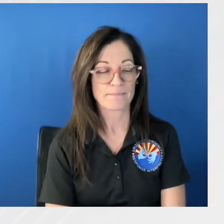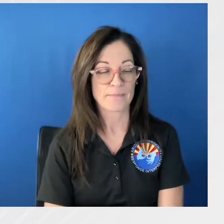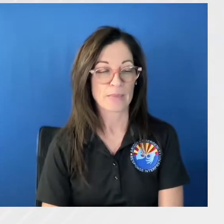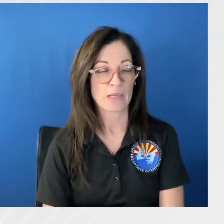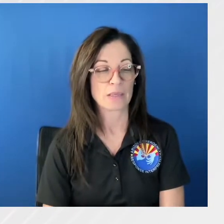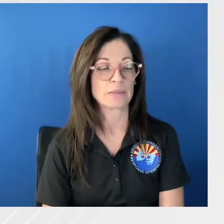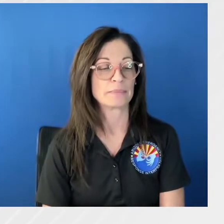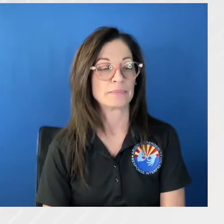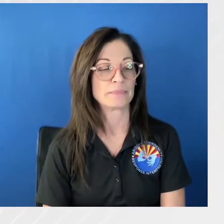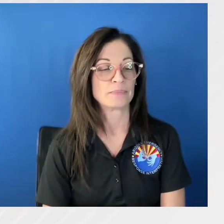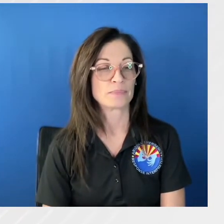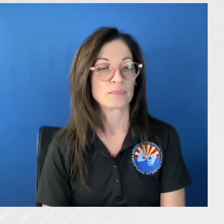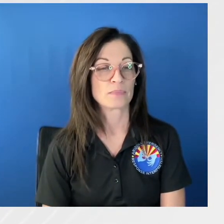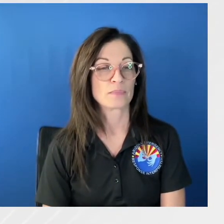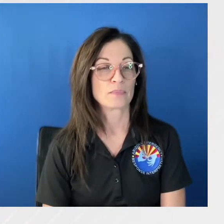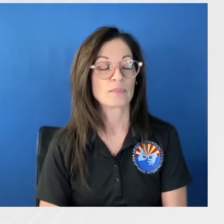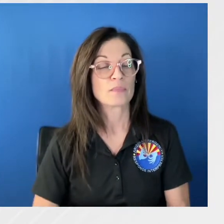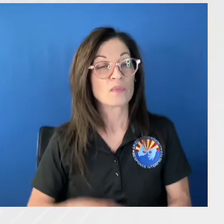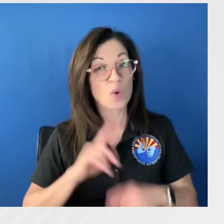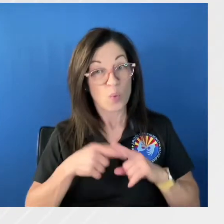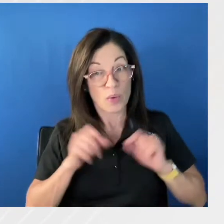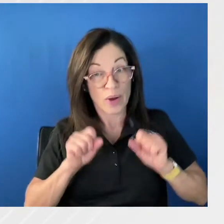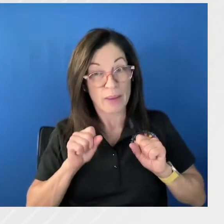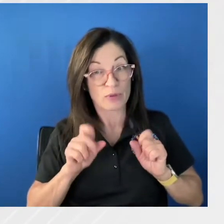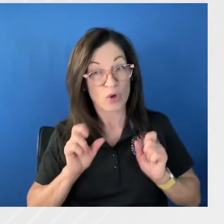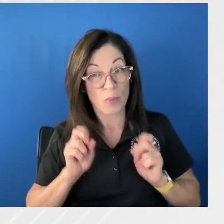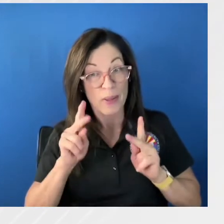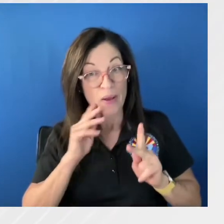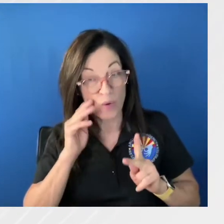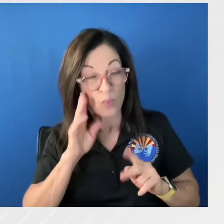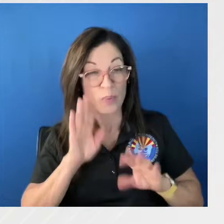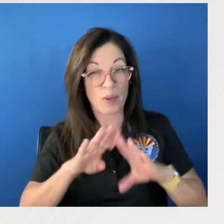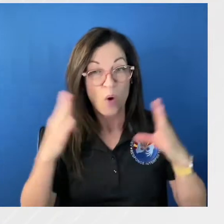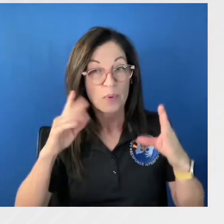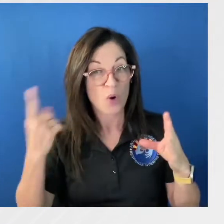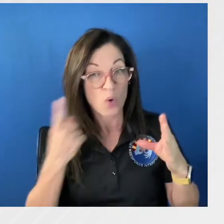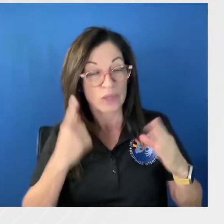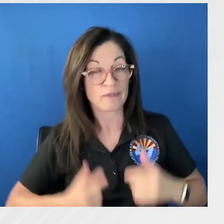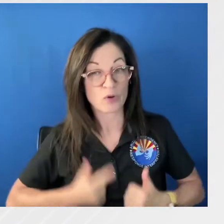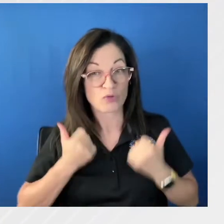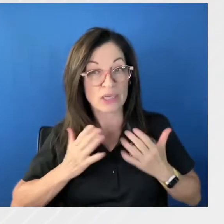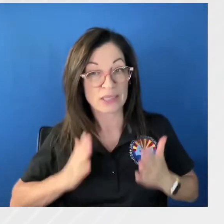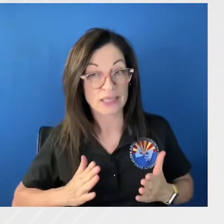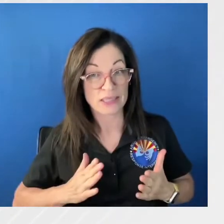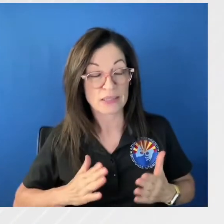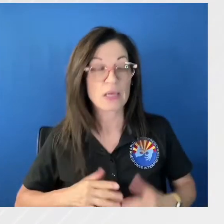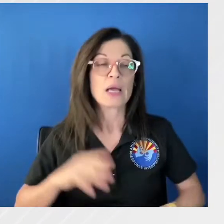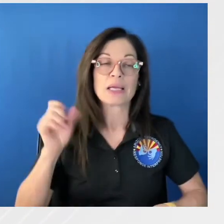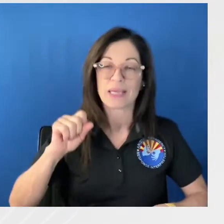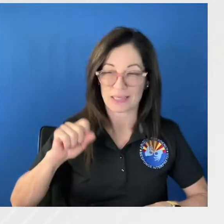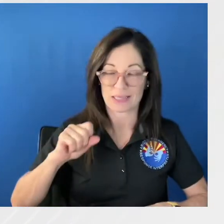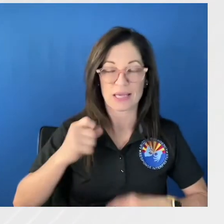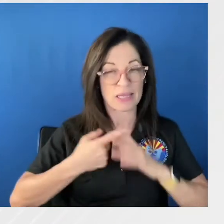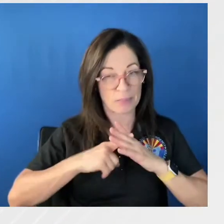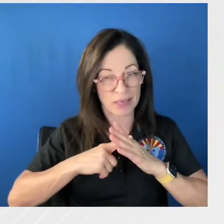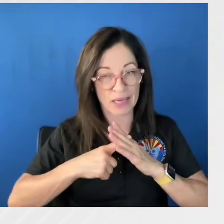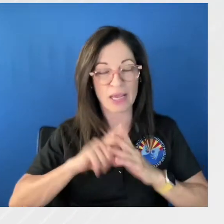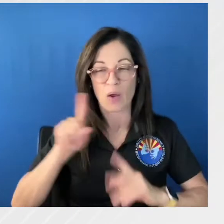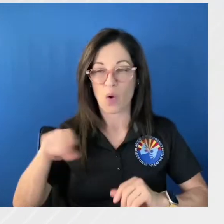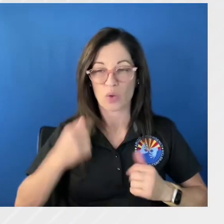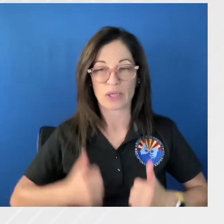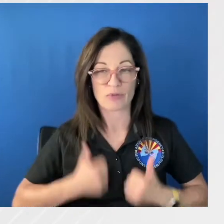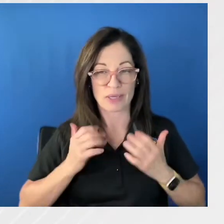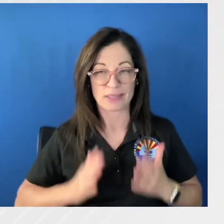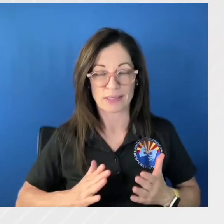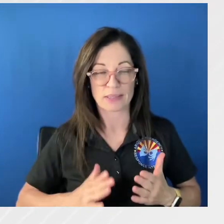Once we're able to go home, will it be open to residents only? At first, yes, it will be open to residents. And then after that, now I know you guys